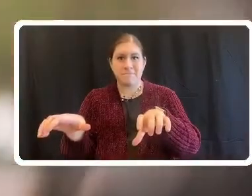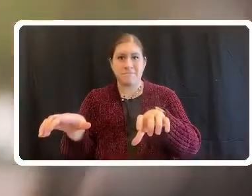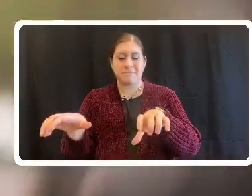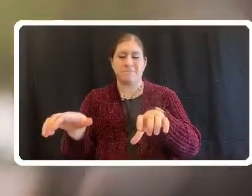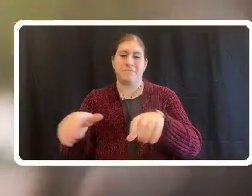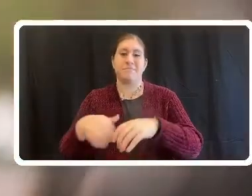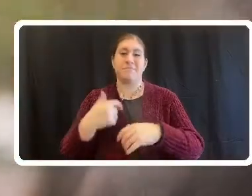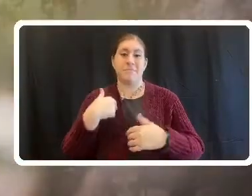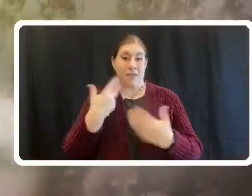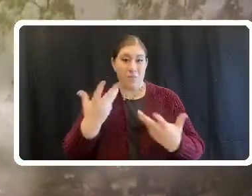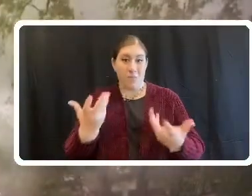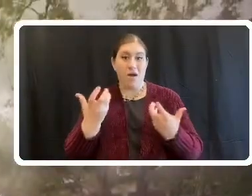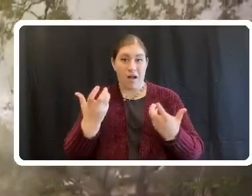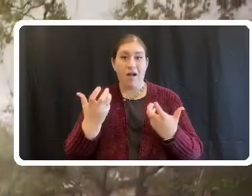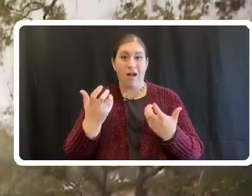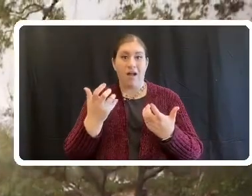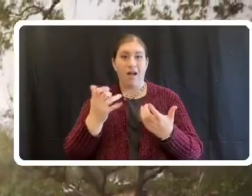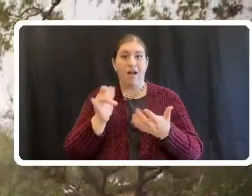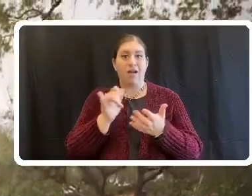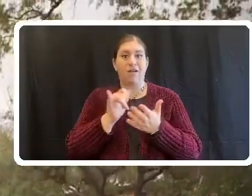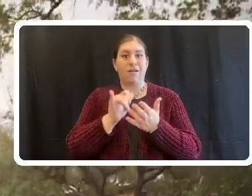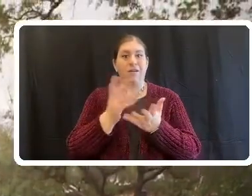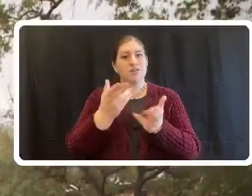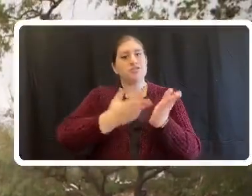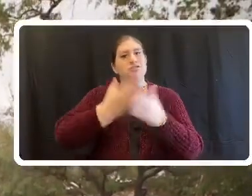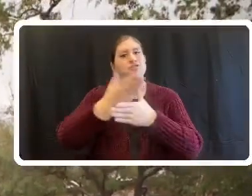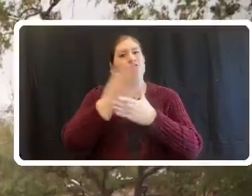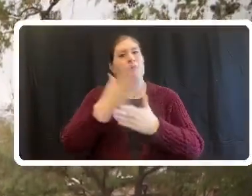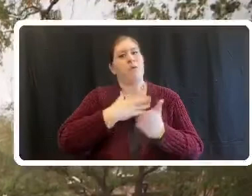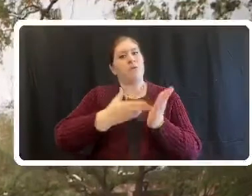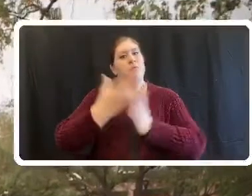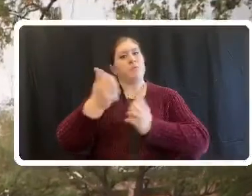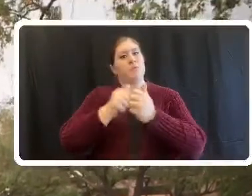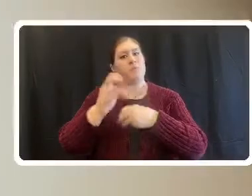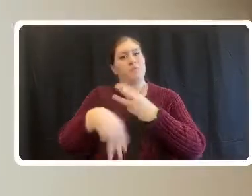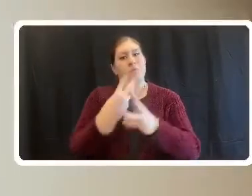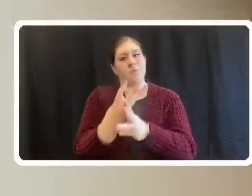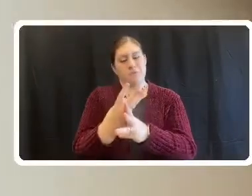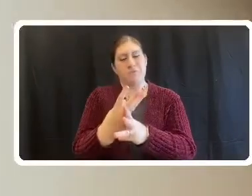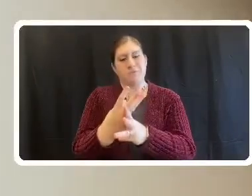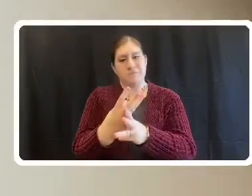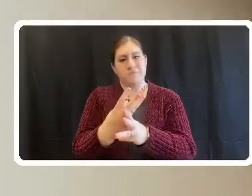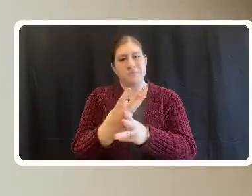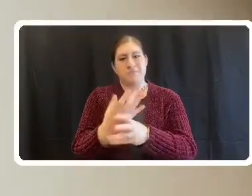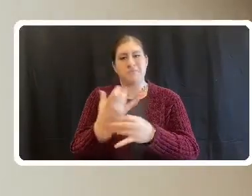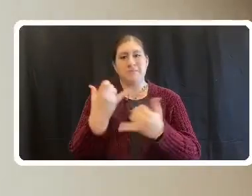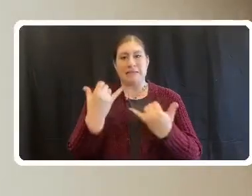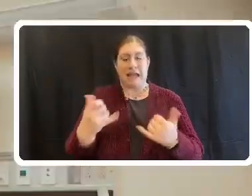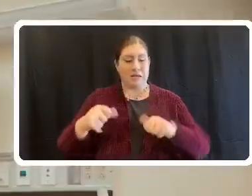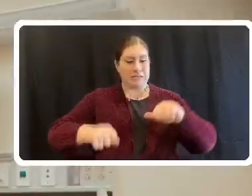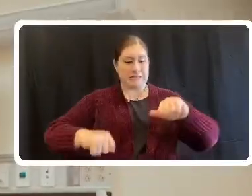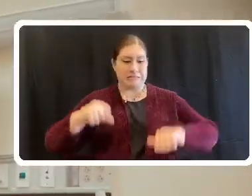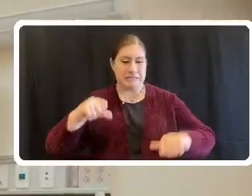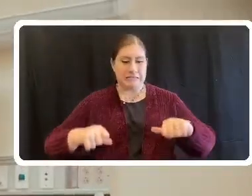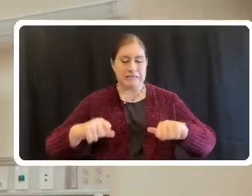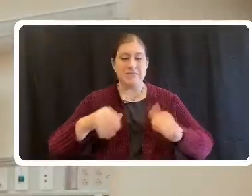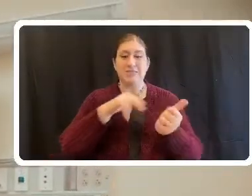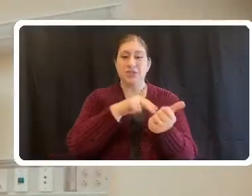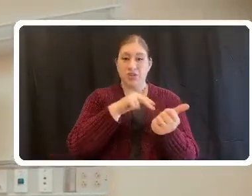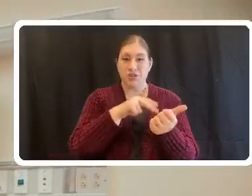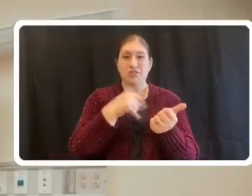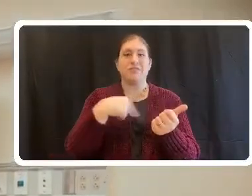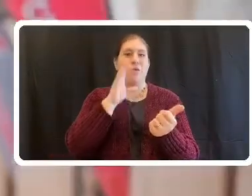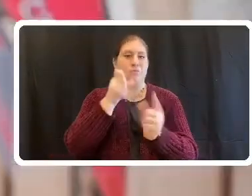I want to be the voice that shares truth with the world. In times of uncertainty, being a nurse is how I will make